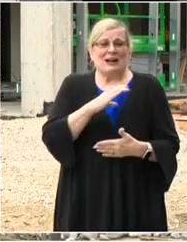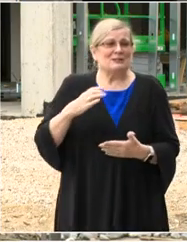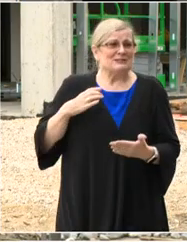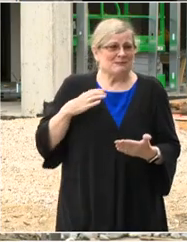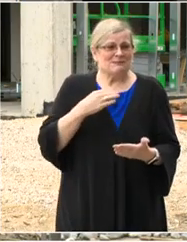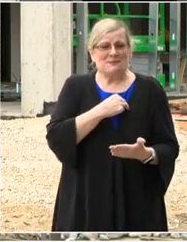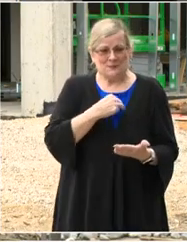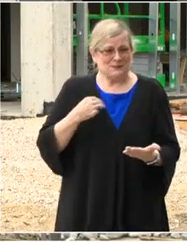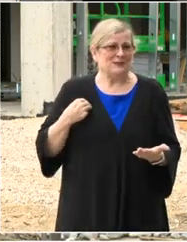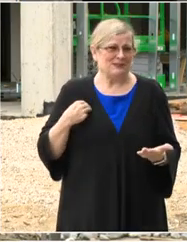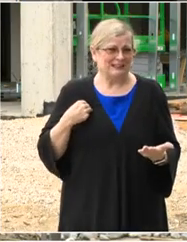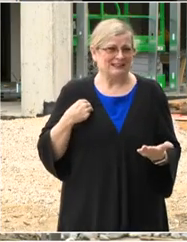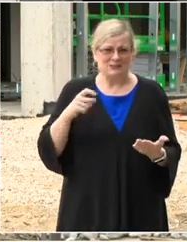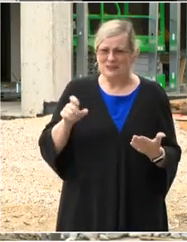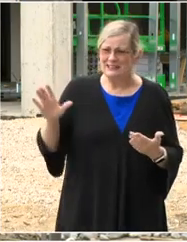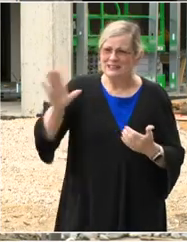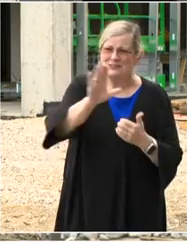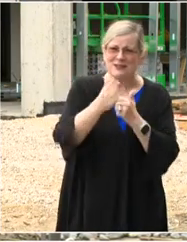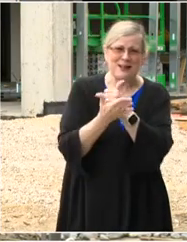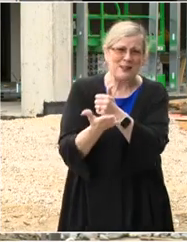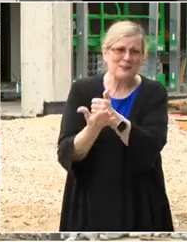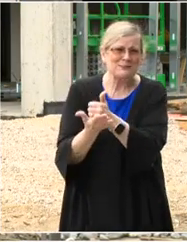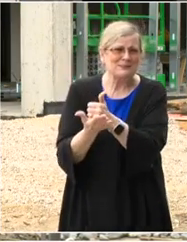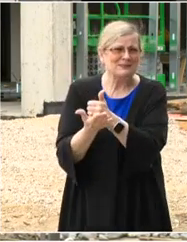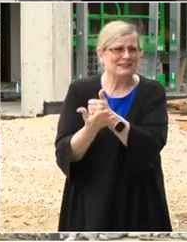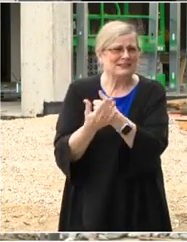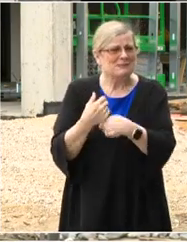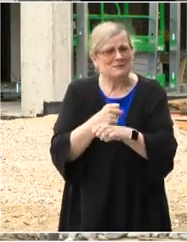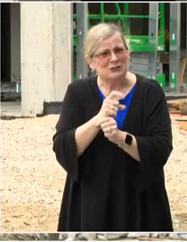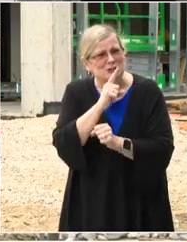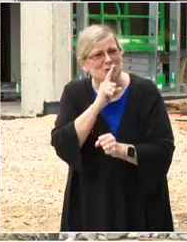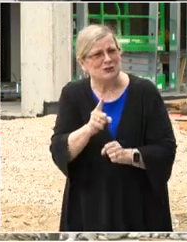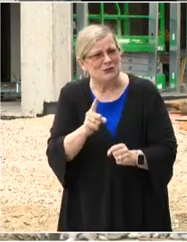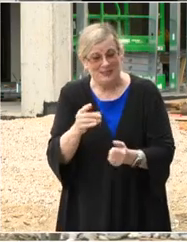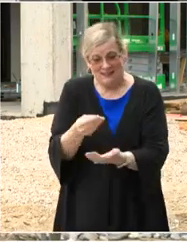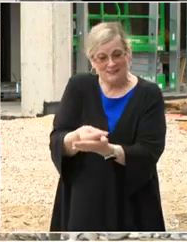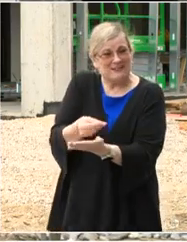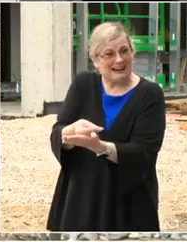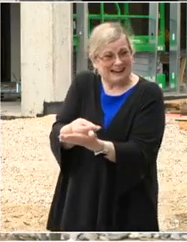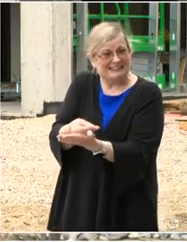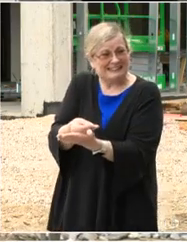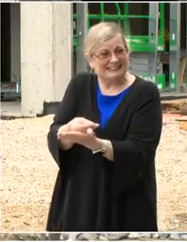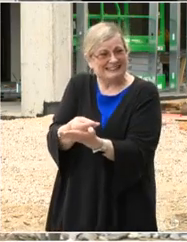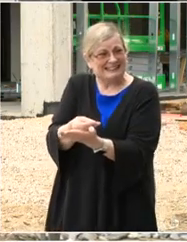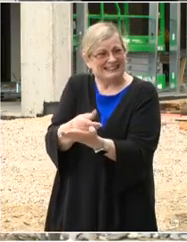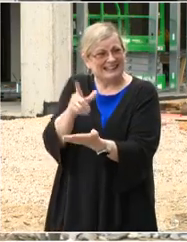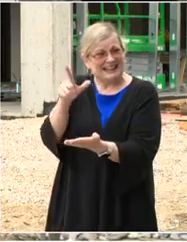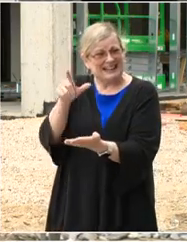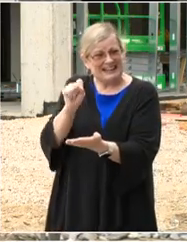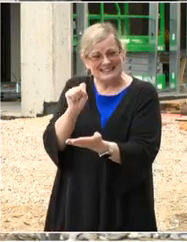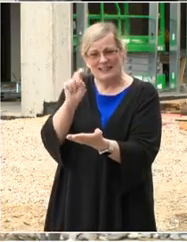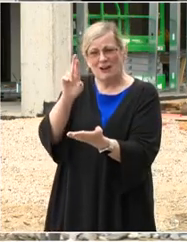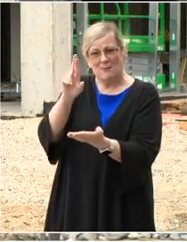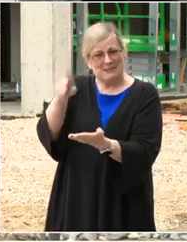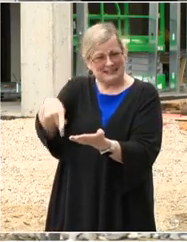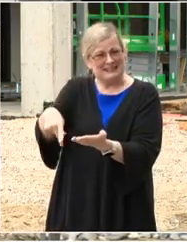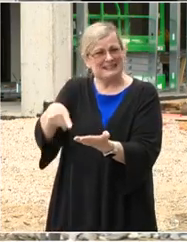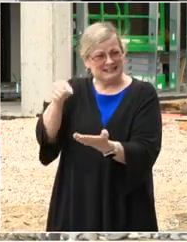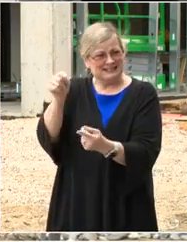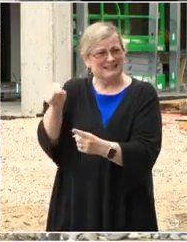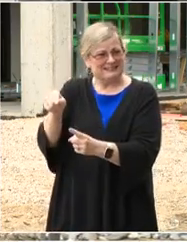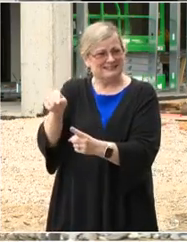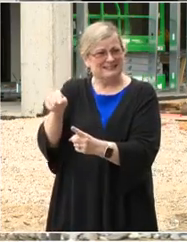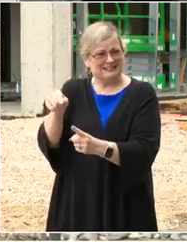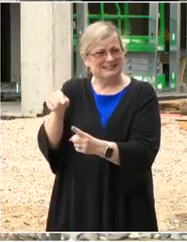your help. We need your help to make sure that the Housing Production Trust Fund, that the LRSP, and Councilmember Bonds, if you want to, go up, you